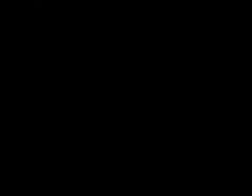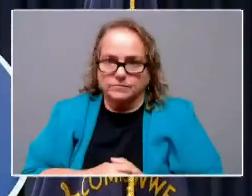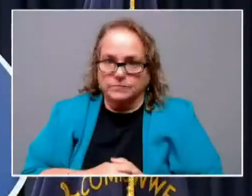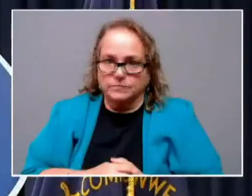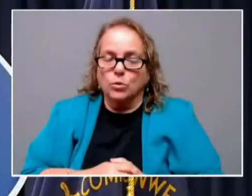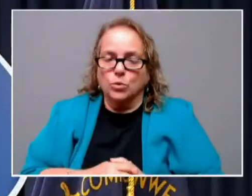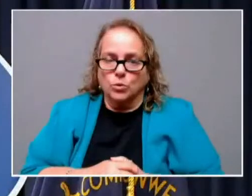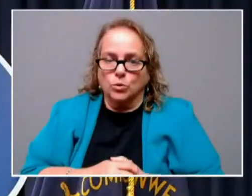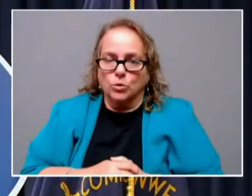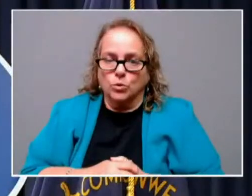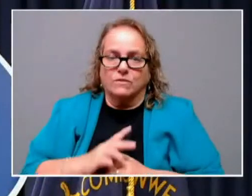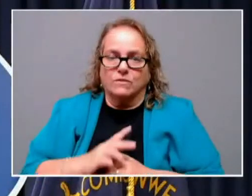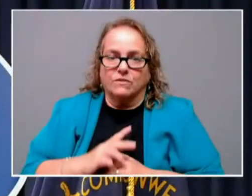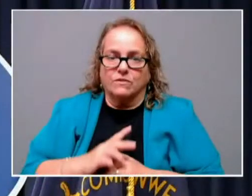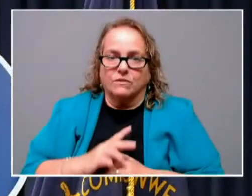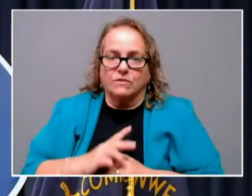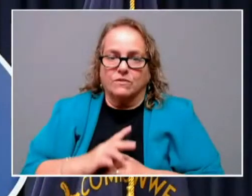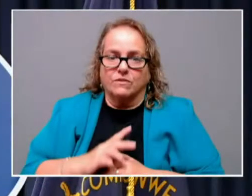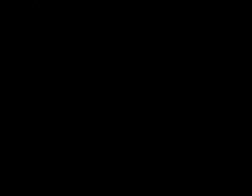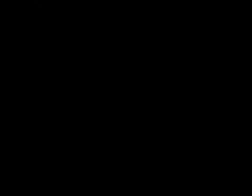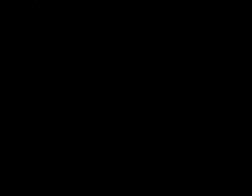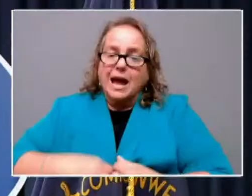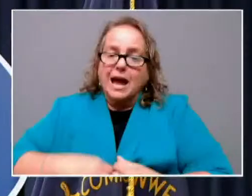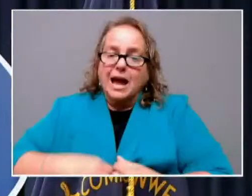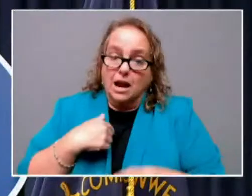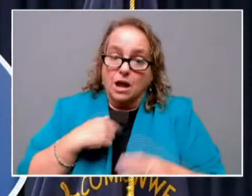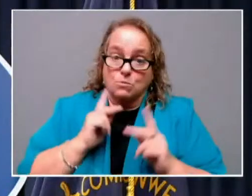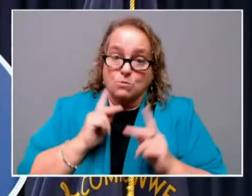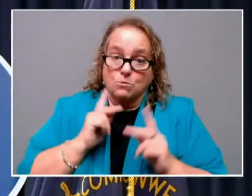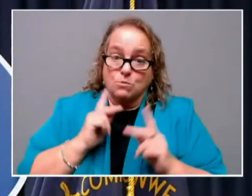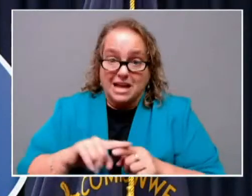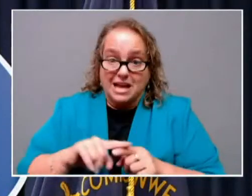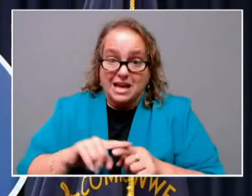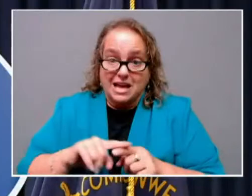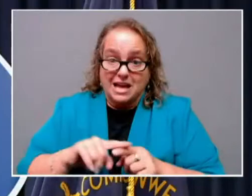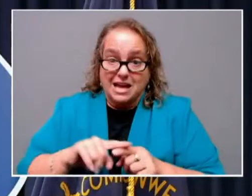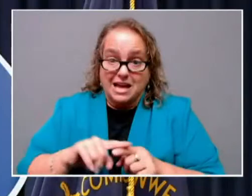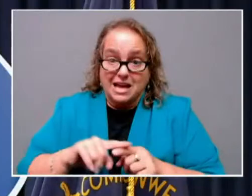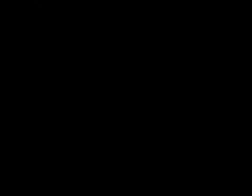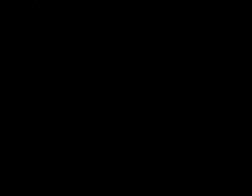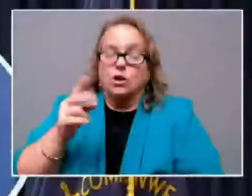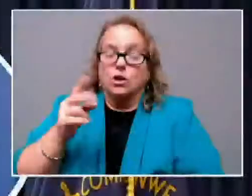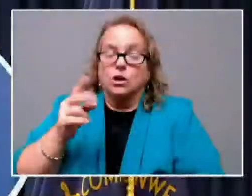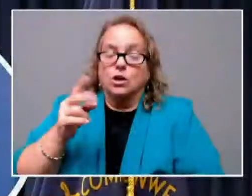I'm very excited about it. And personally as a dad, it can't come fast enough.